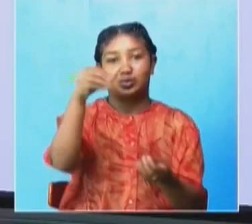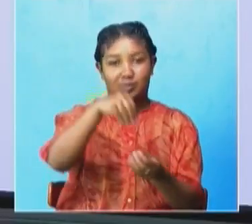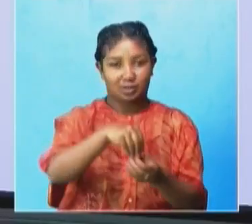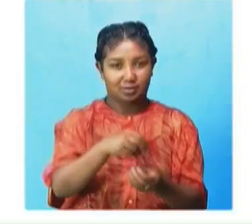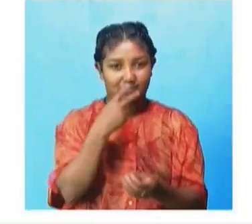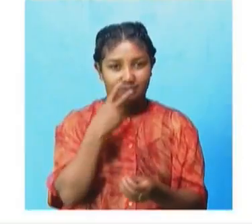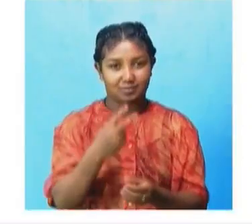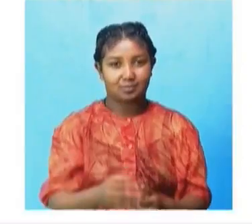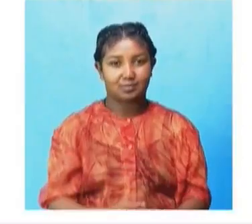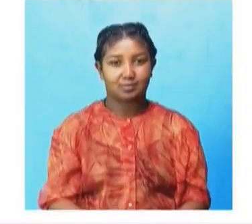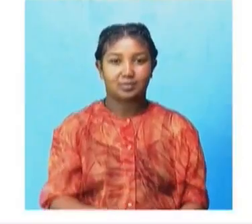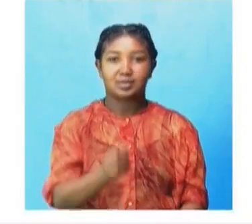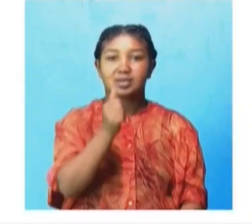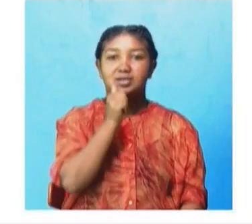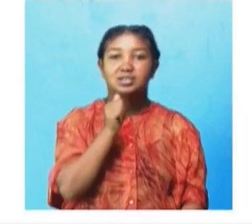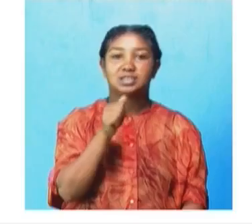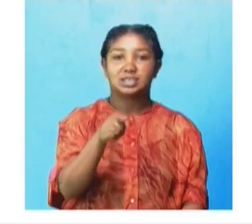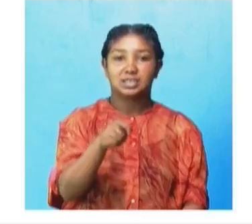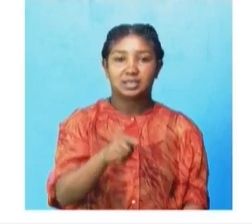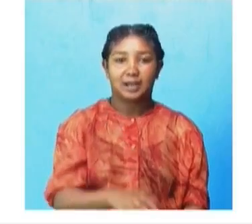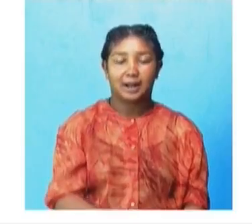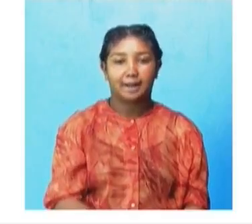us change. She